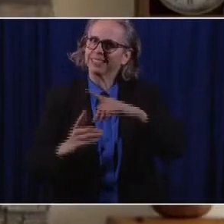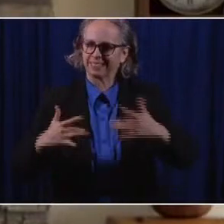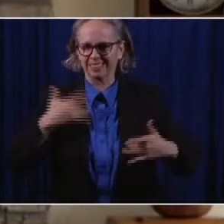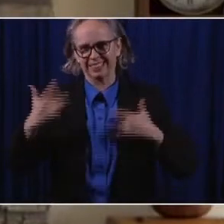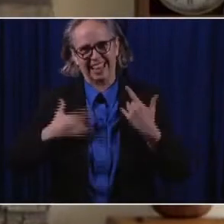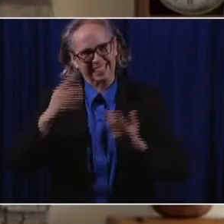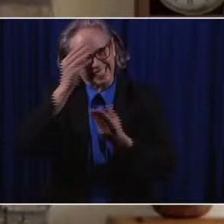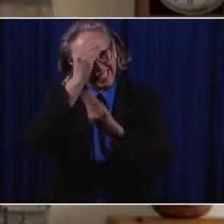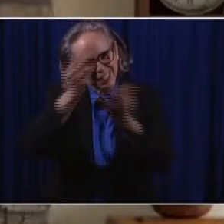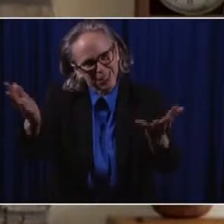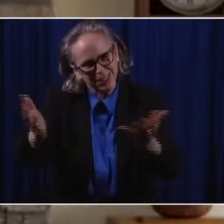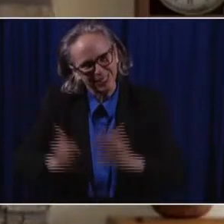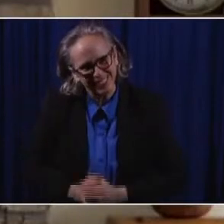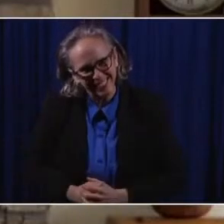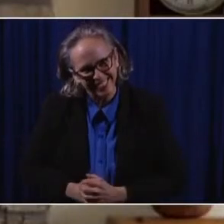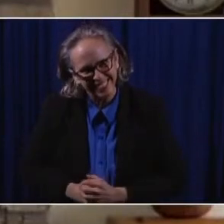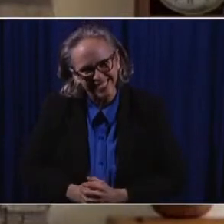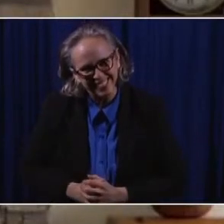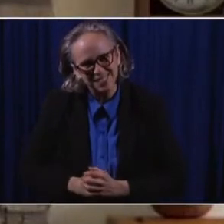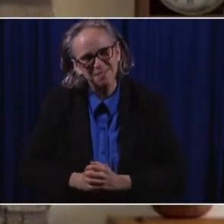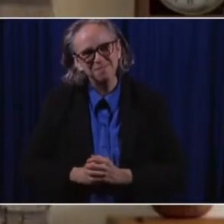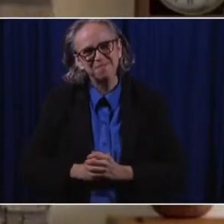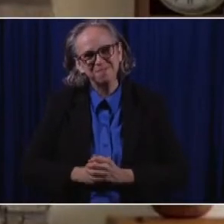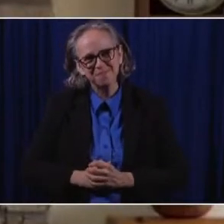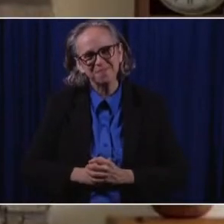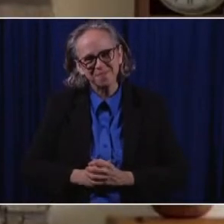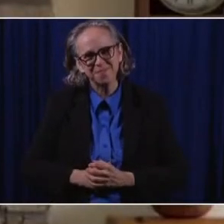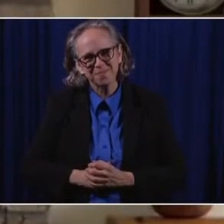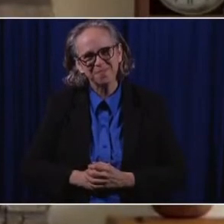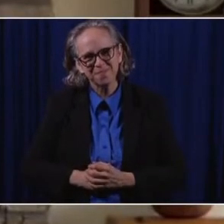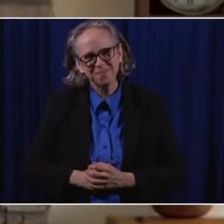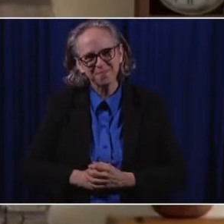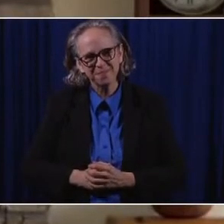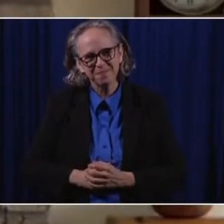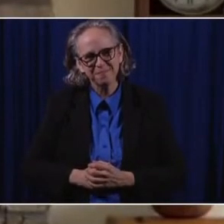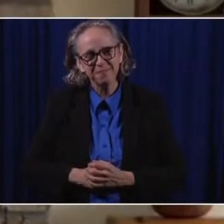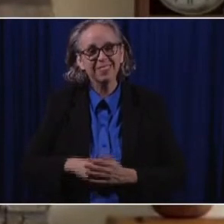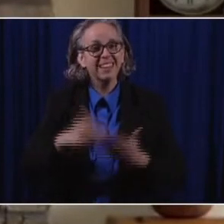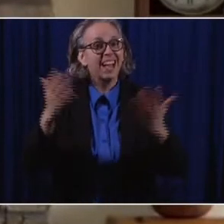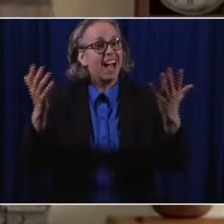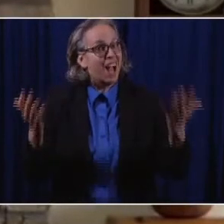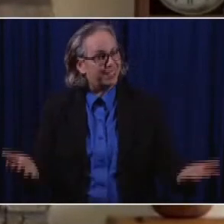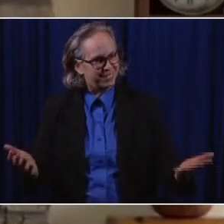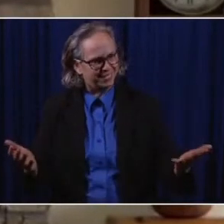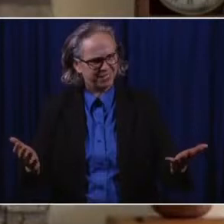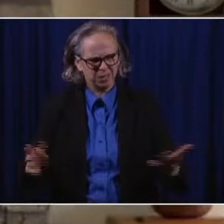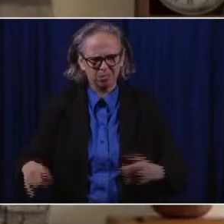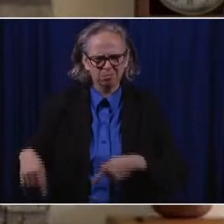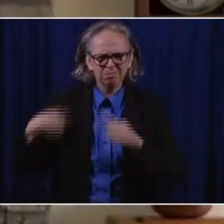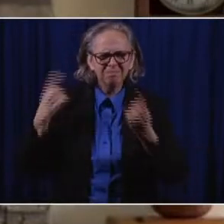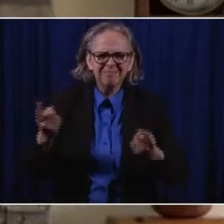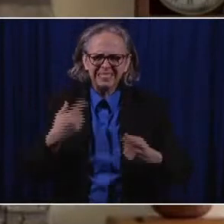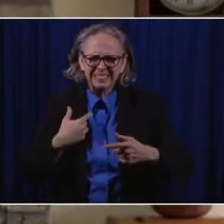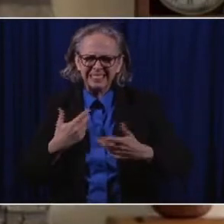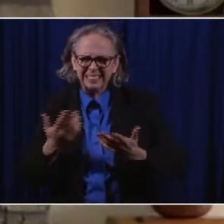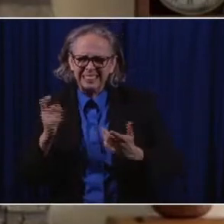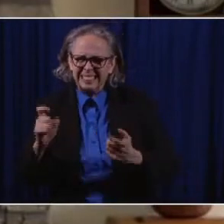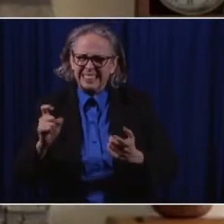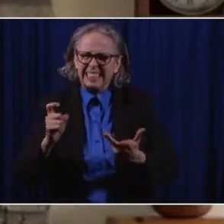This is a time, as we've talked about, when we all just need to pull back. We need to slow things